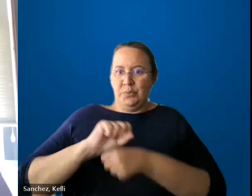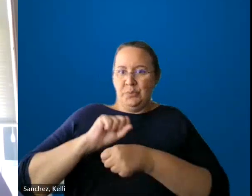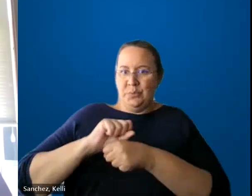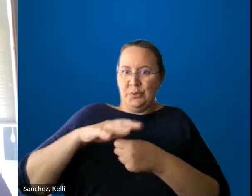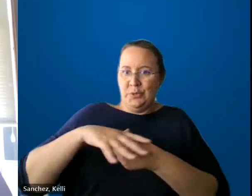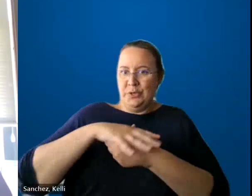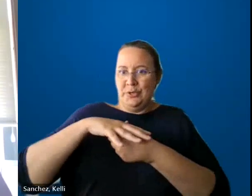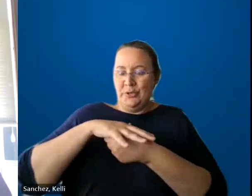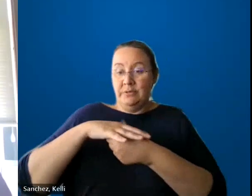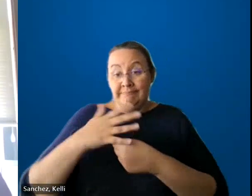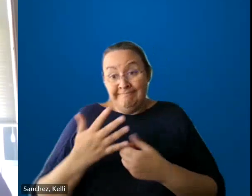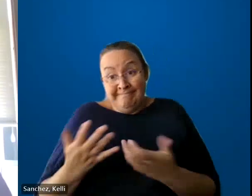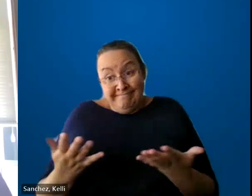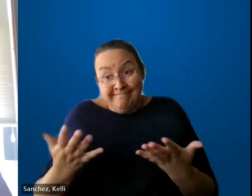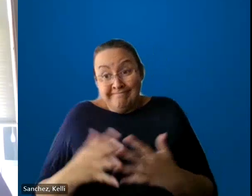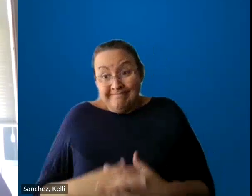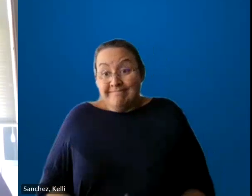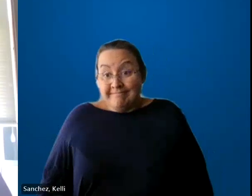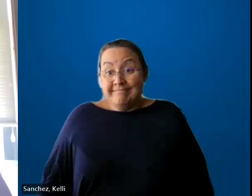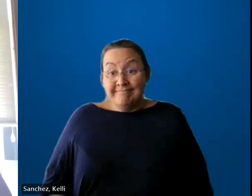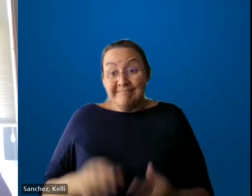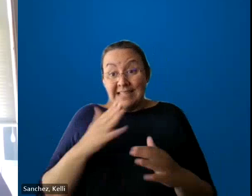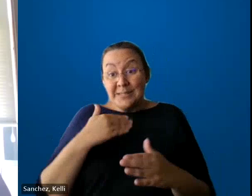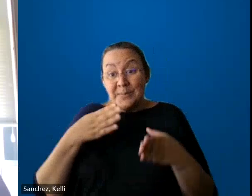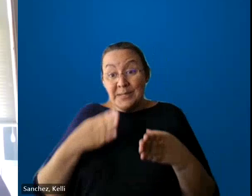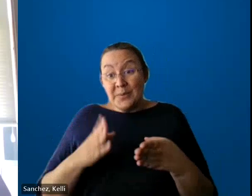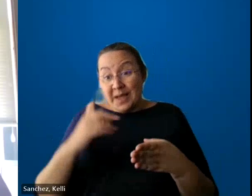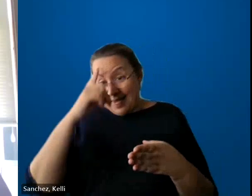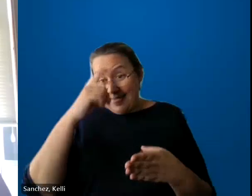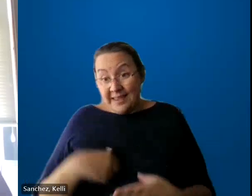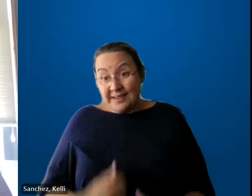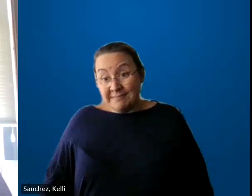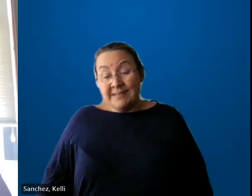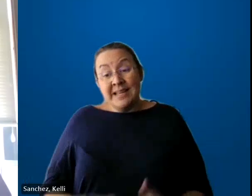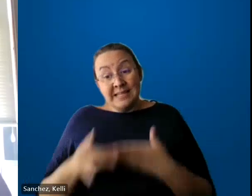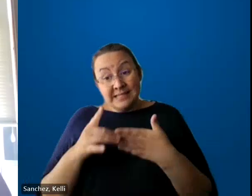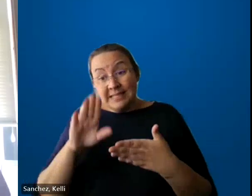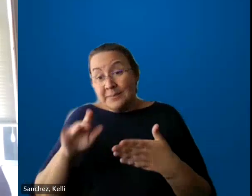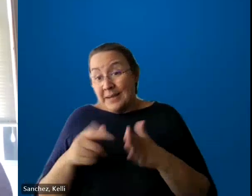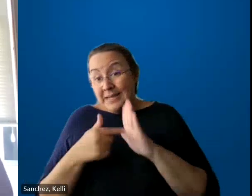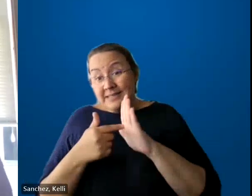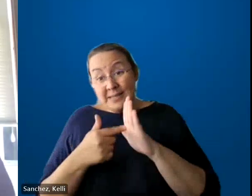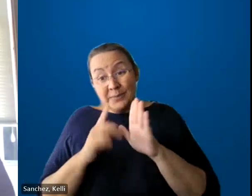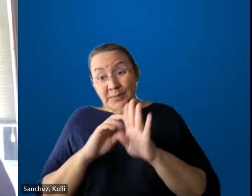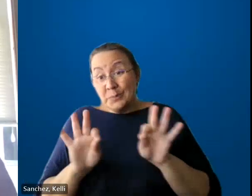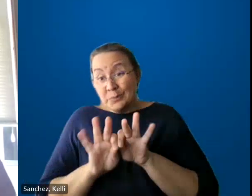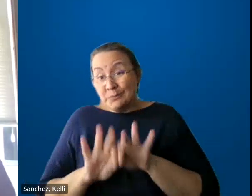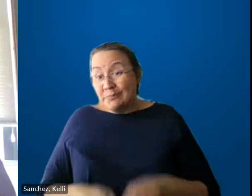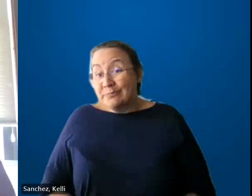workspace is the best way, I think, just to lead by example.